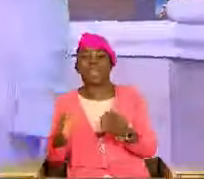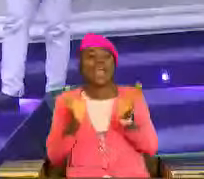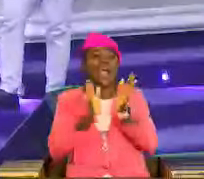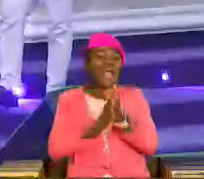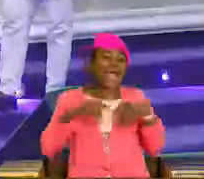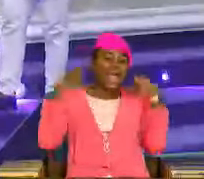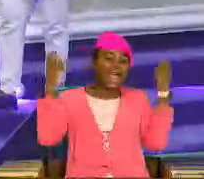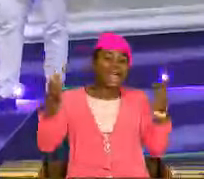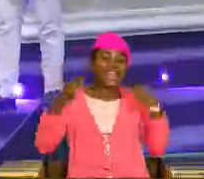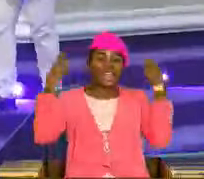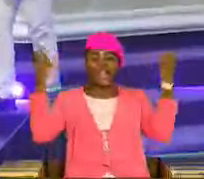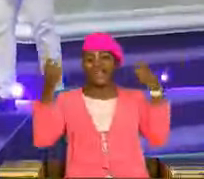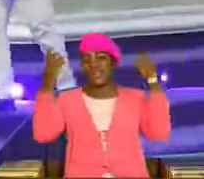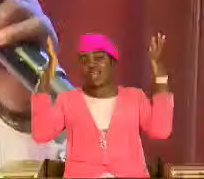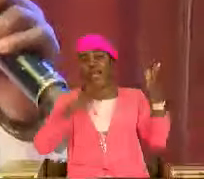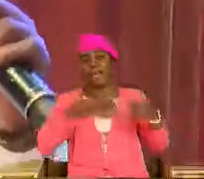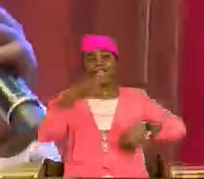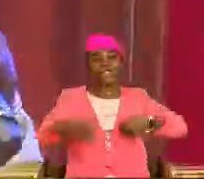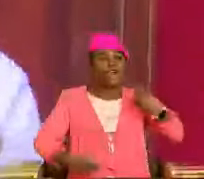hallu